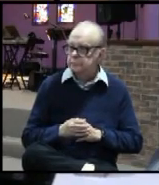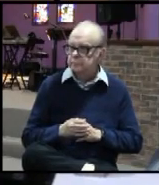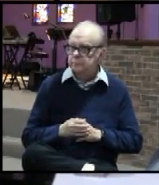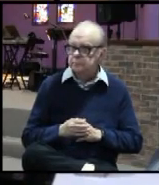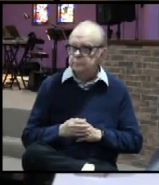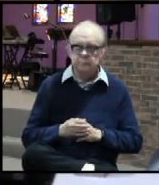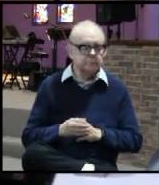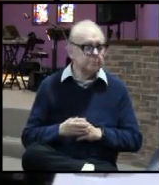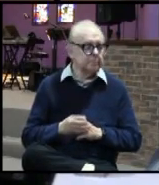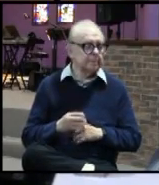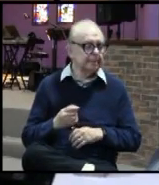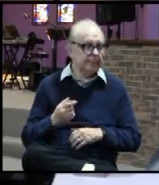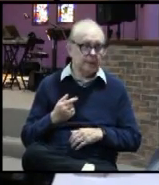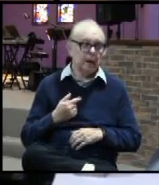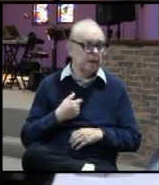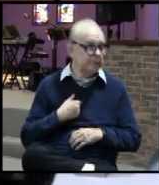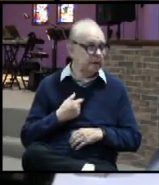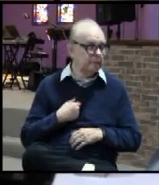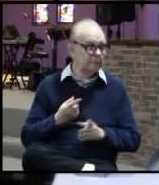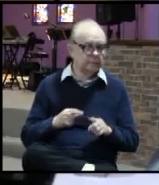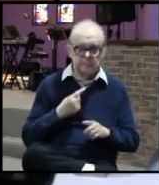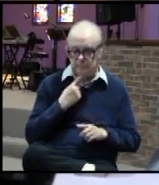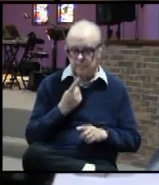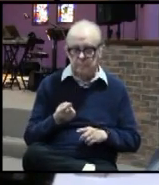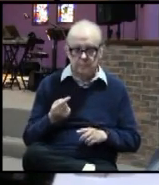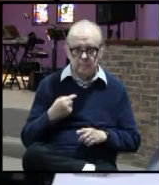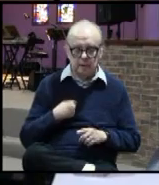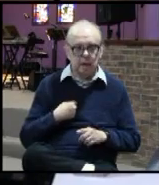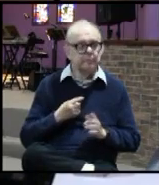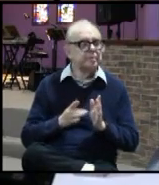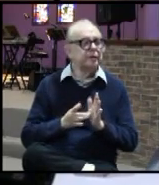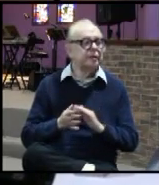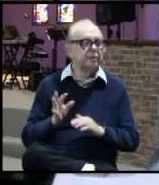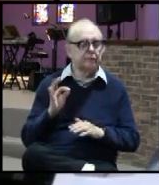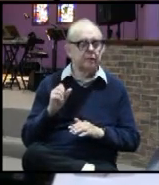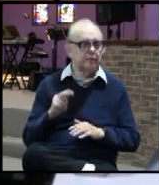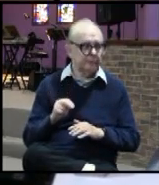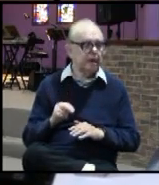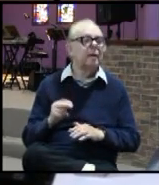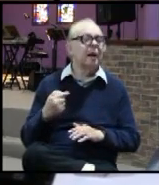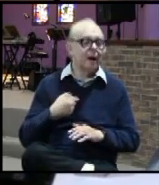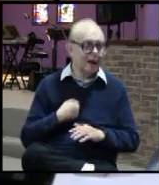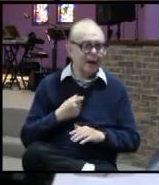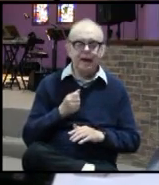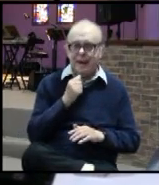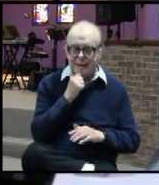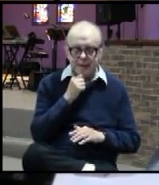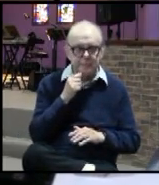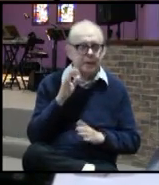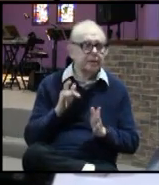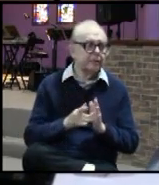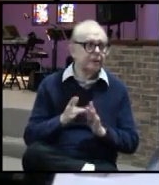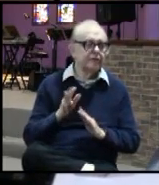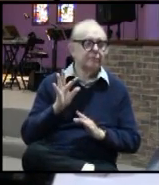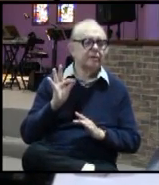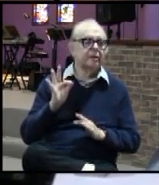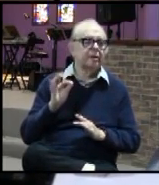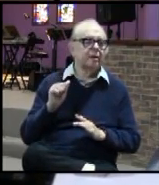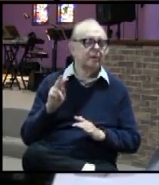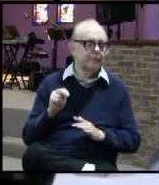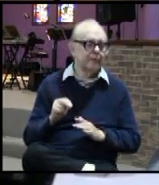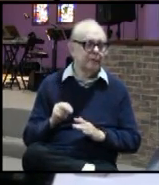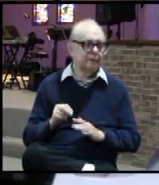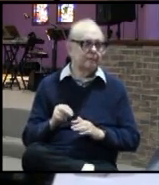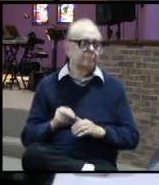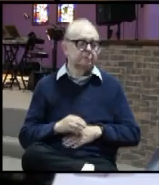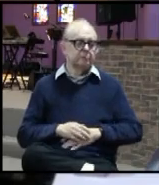I am who I am. When I say I am a Jesus fan, I am. Amen. I am. I'm a